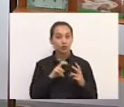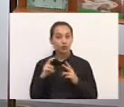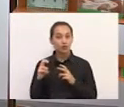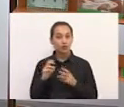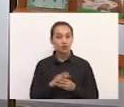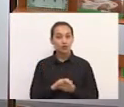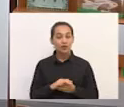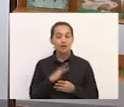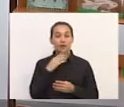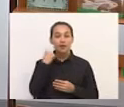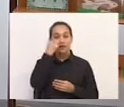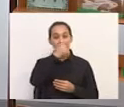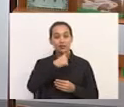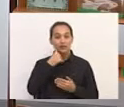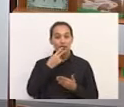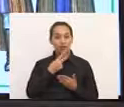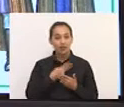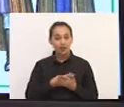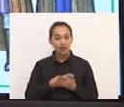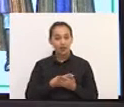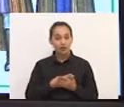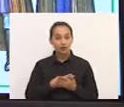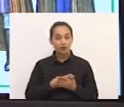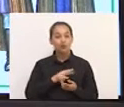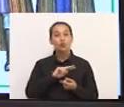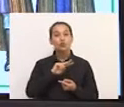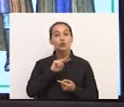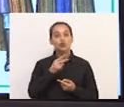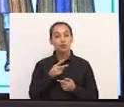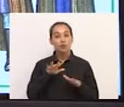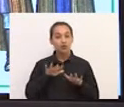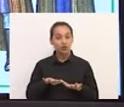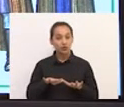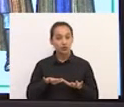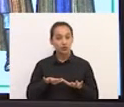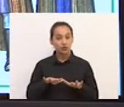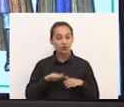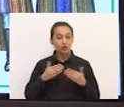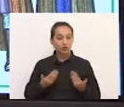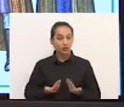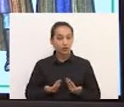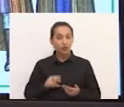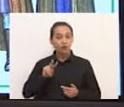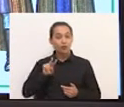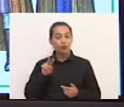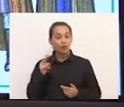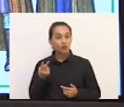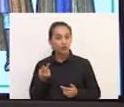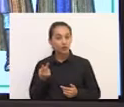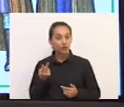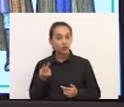Mavsumiy fasllarning o'zgarishiga qarab o'zlarining yashash joylarini o'zgartirib turadilar,